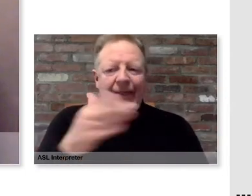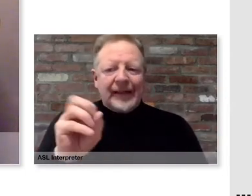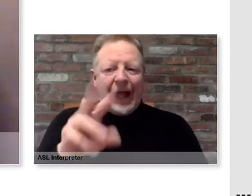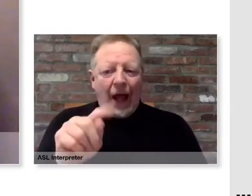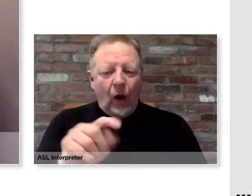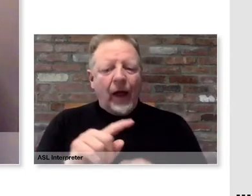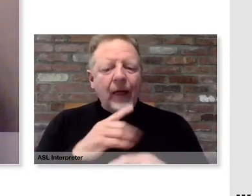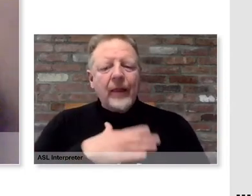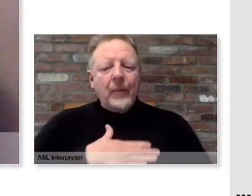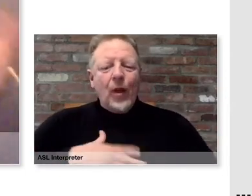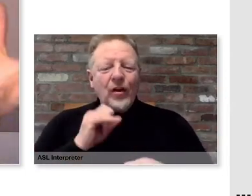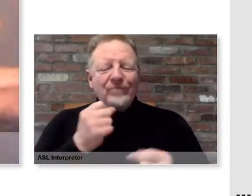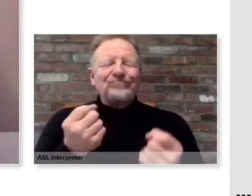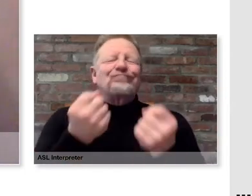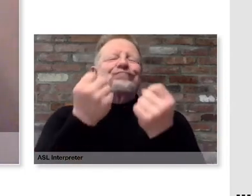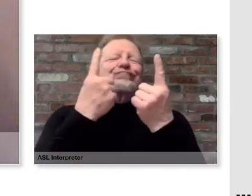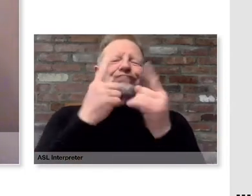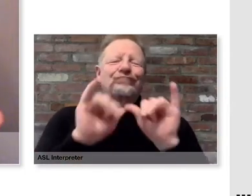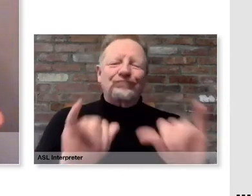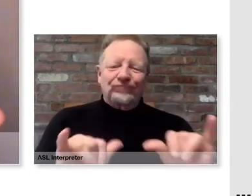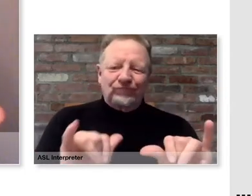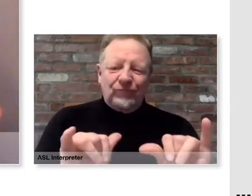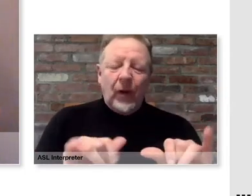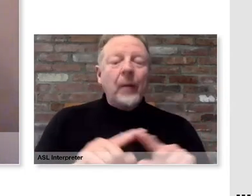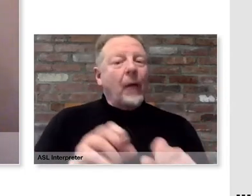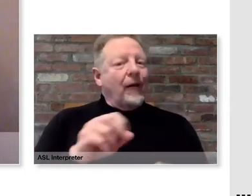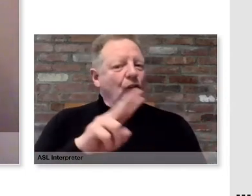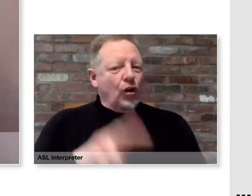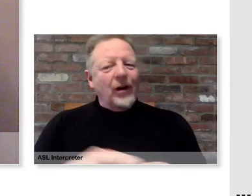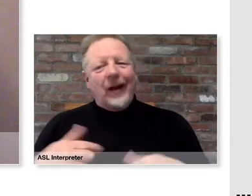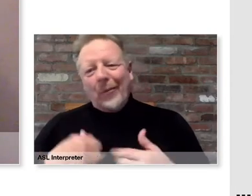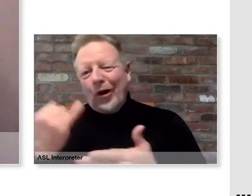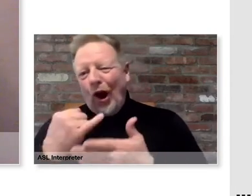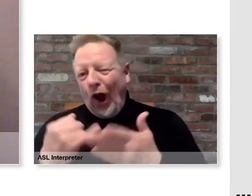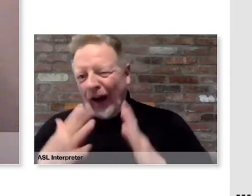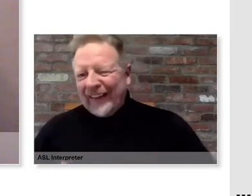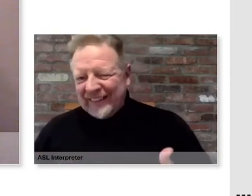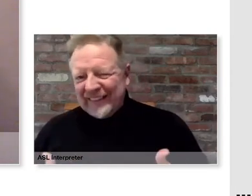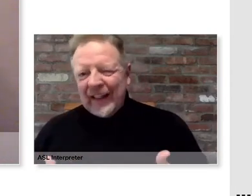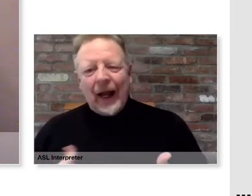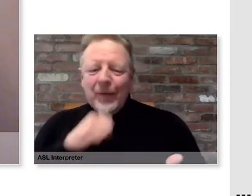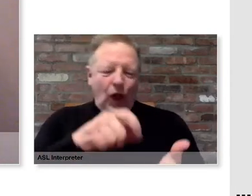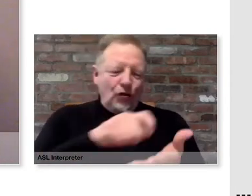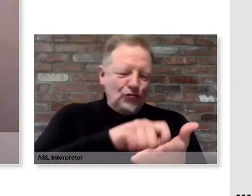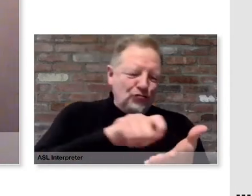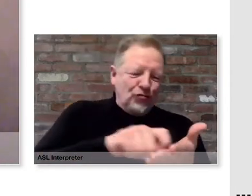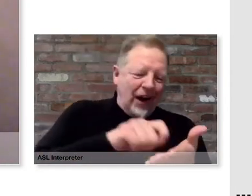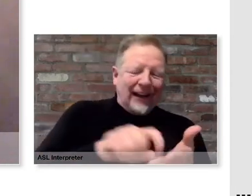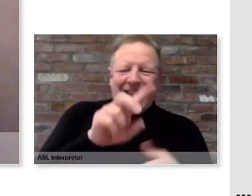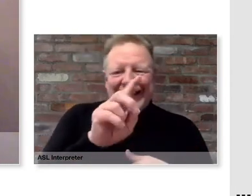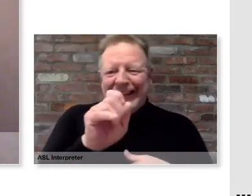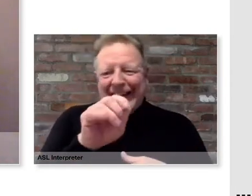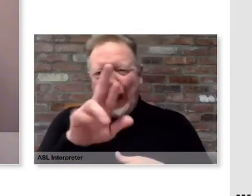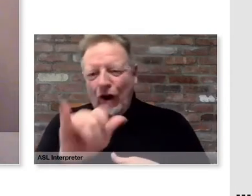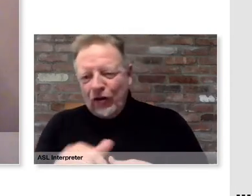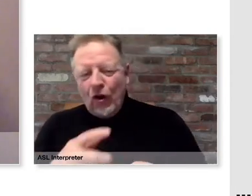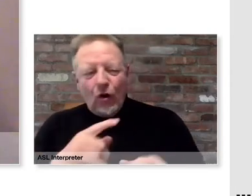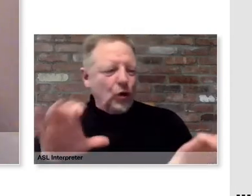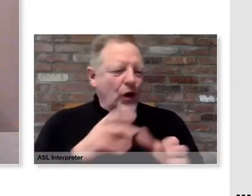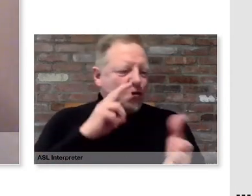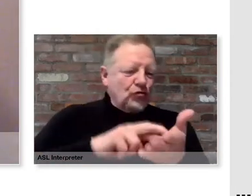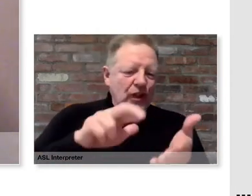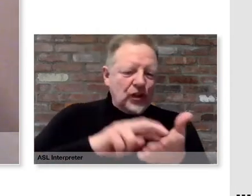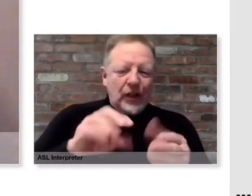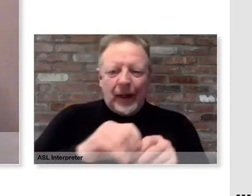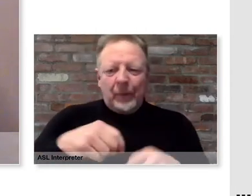of understanding. But then, of course, as I'm an artist and I'm not writing a diary or, you know, just doing research in my head until I